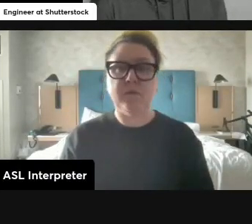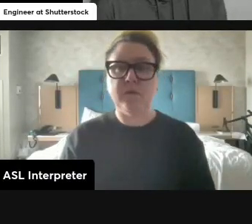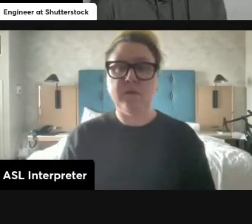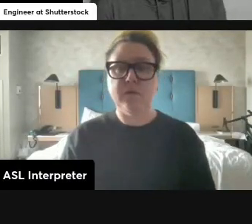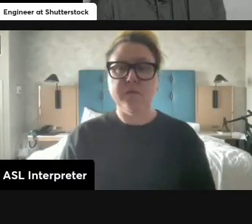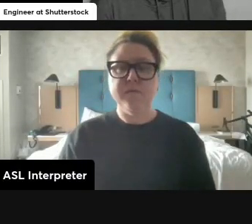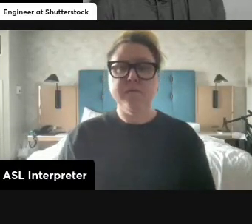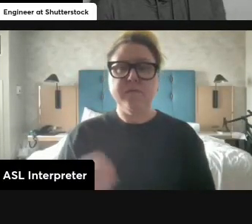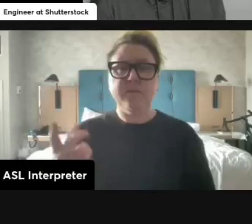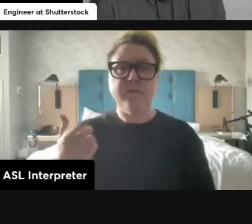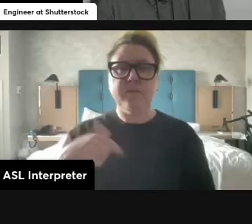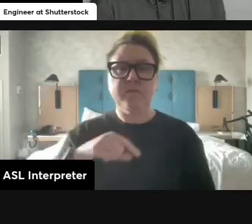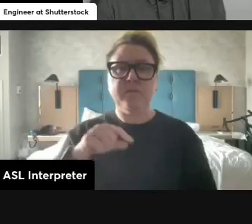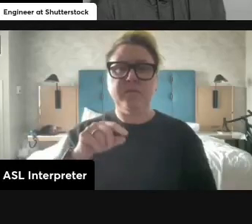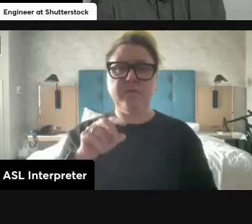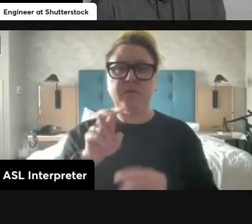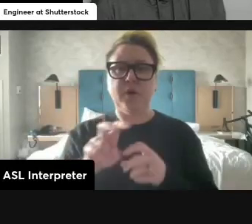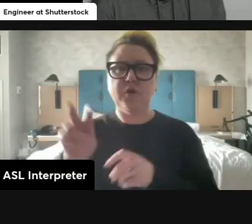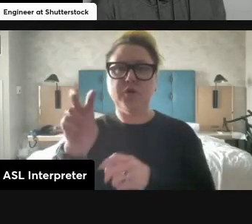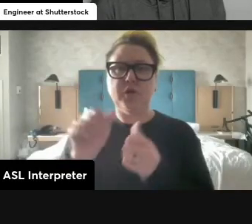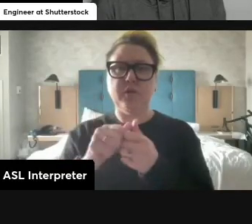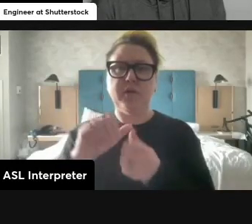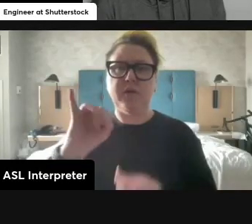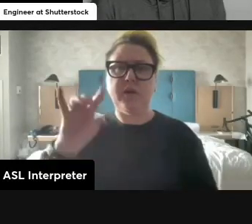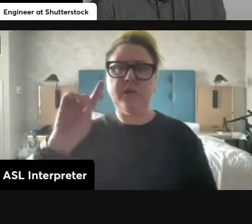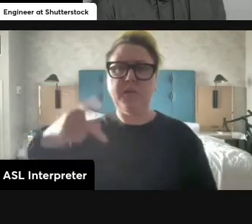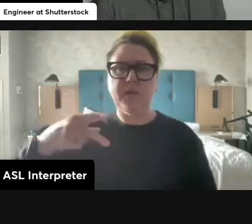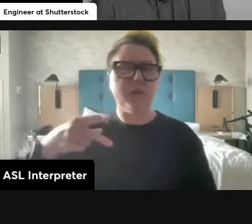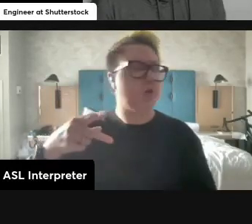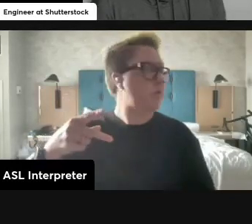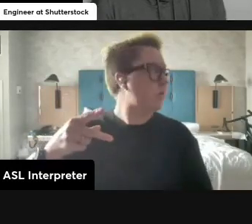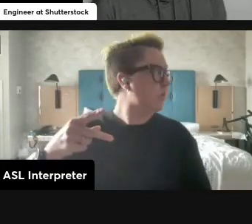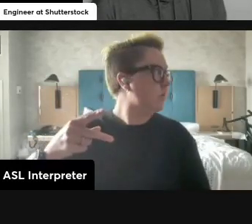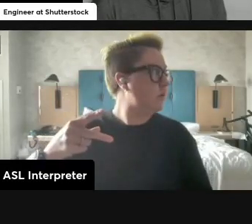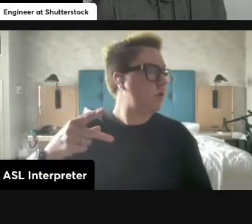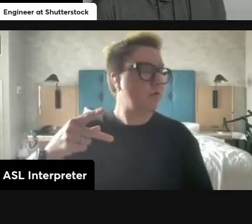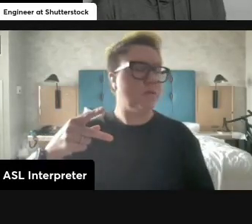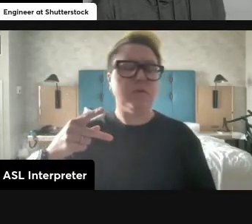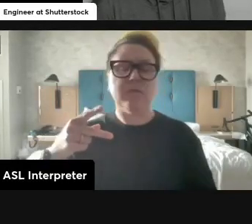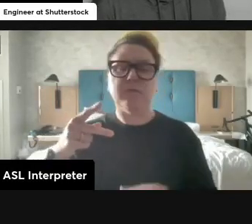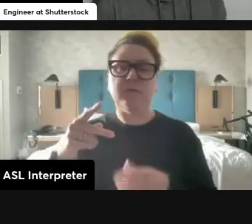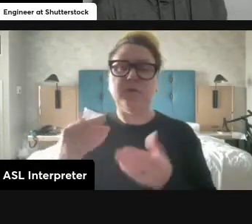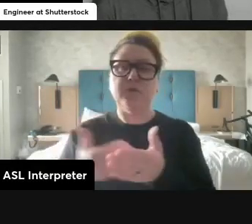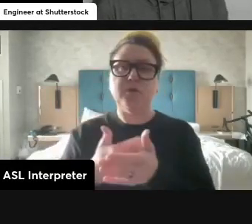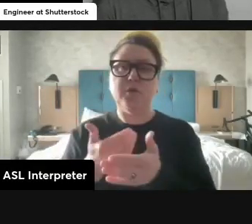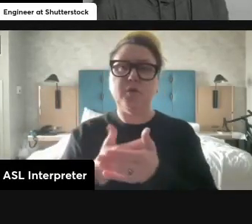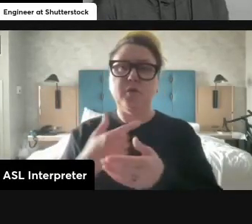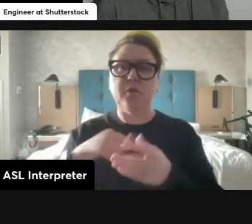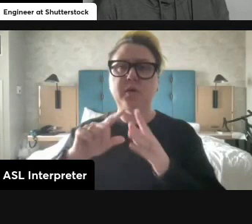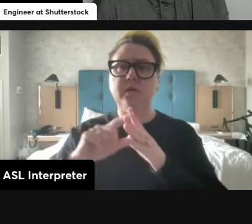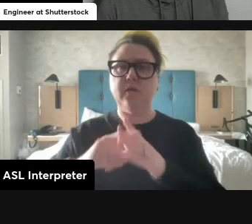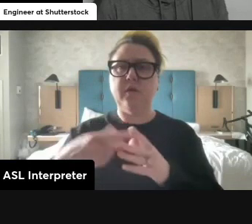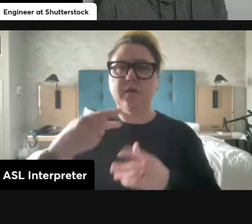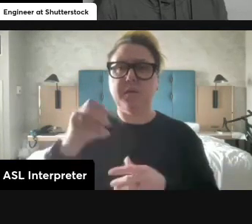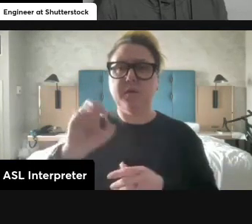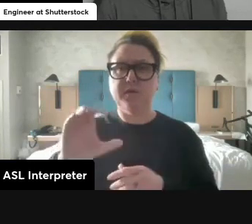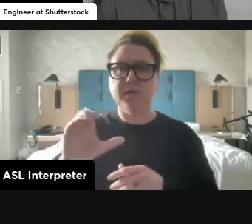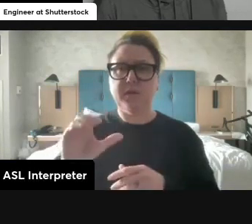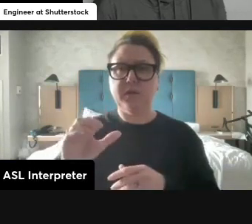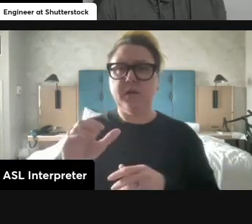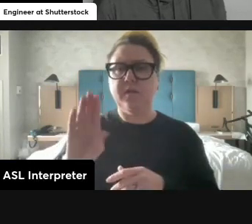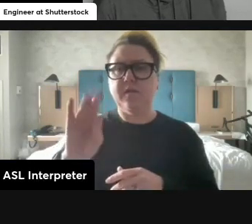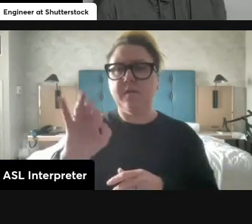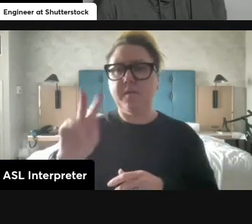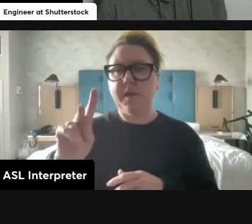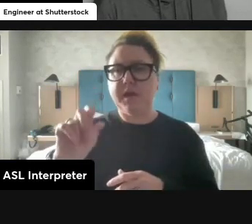Yeah, our journey with IDPs is fairly new. We started a POC at Backstage in early